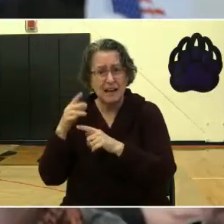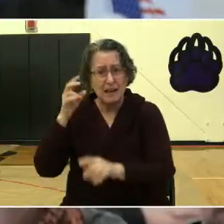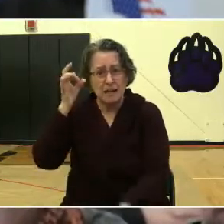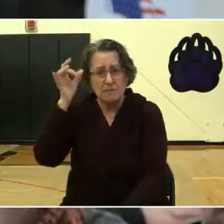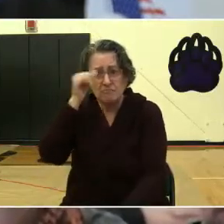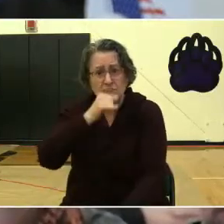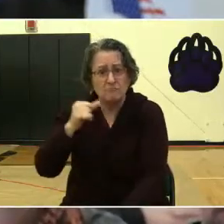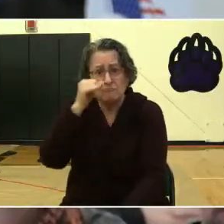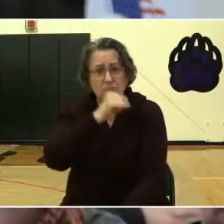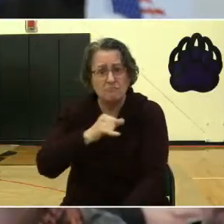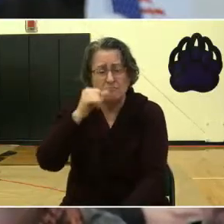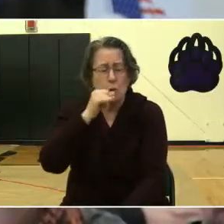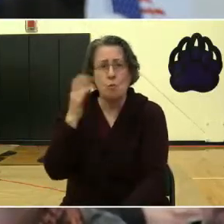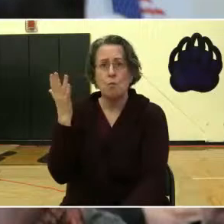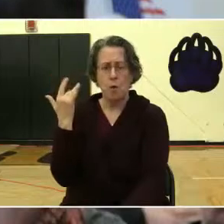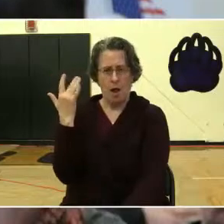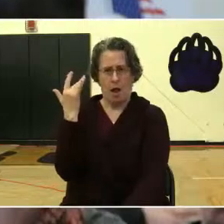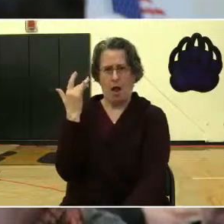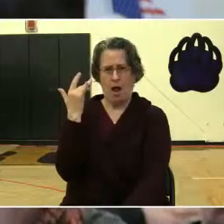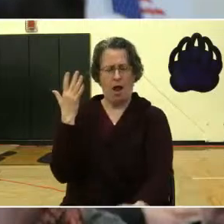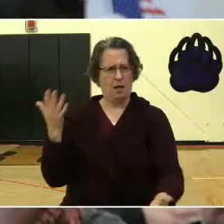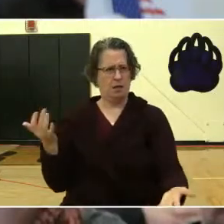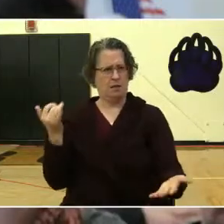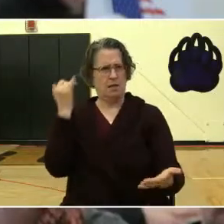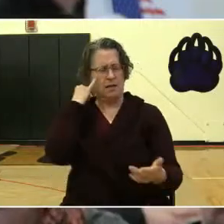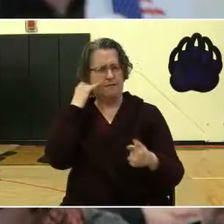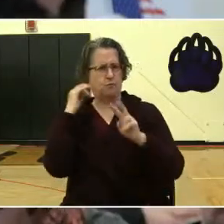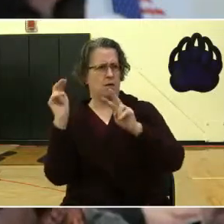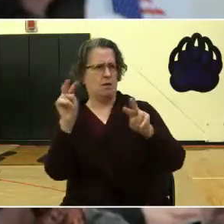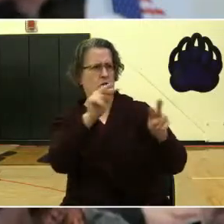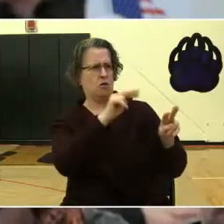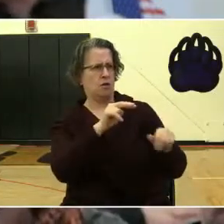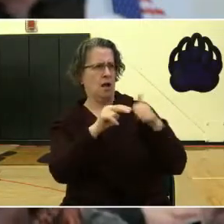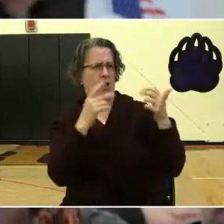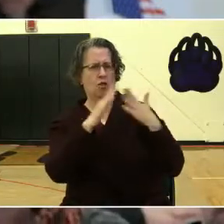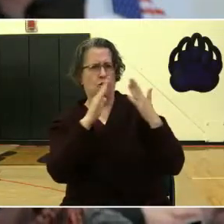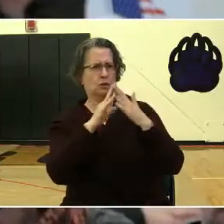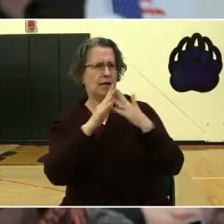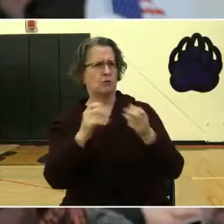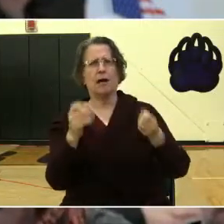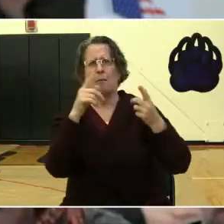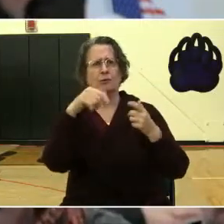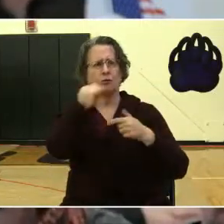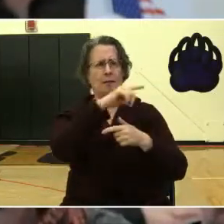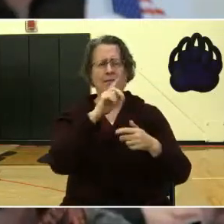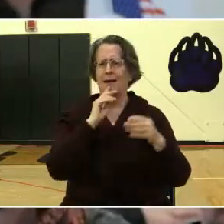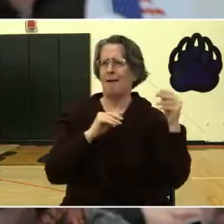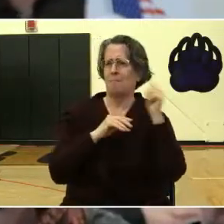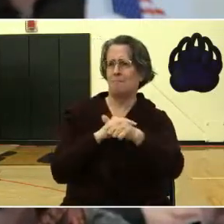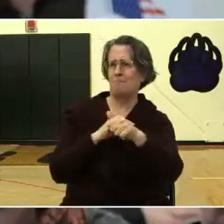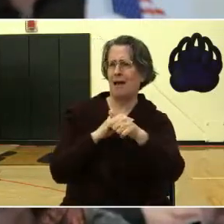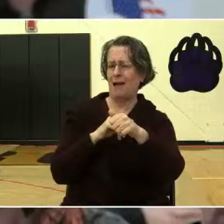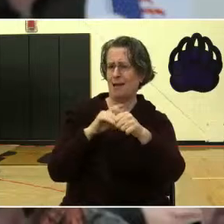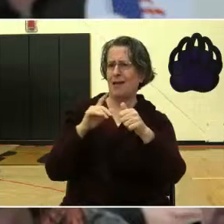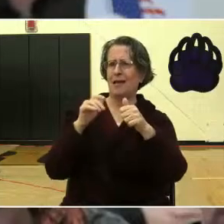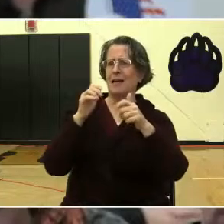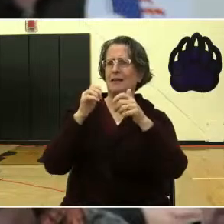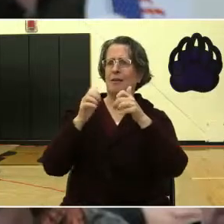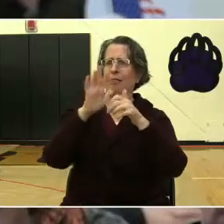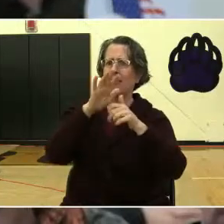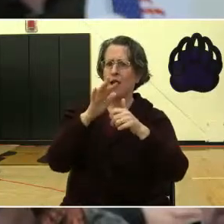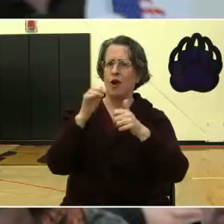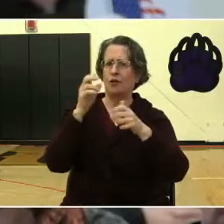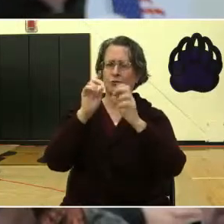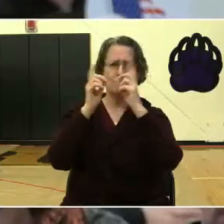to other towns uh to see what they're paying their department heads and comparing do we look to other states and see what they're charging